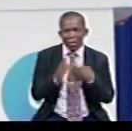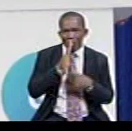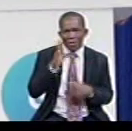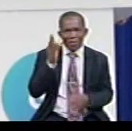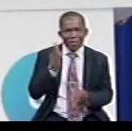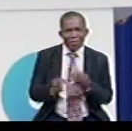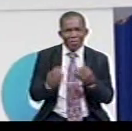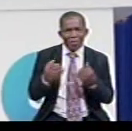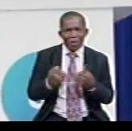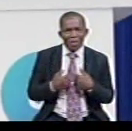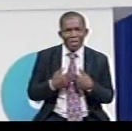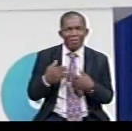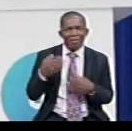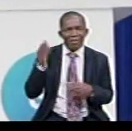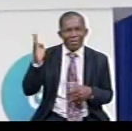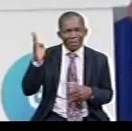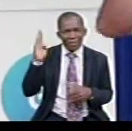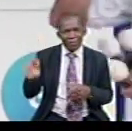front.